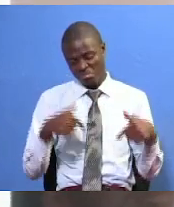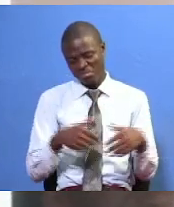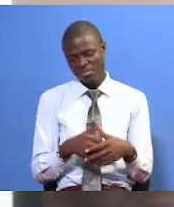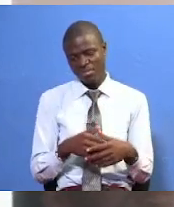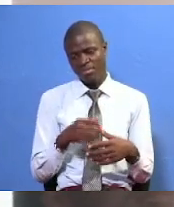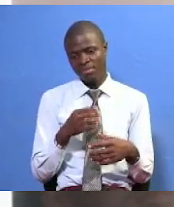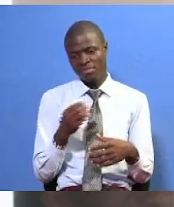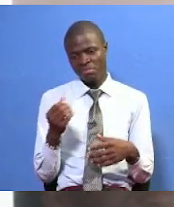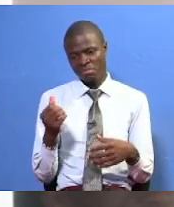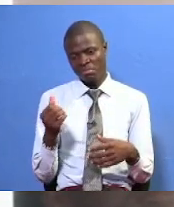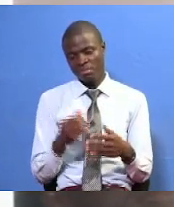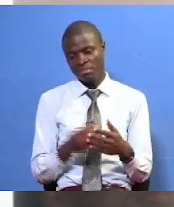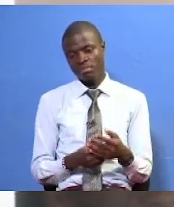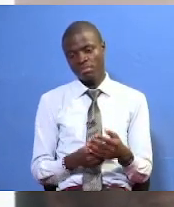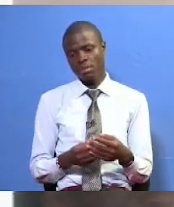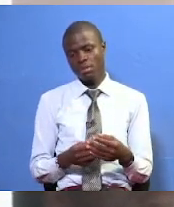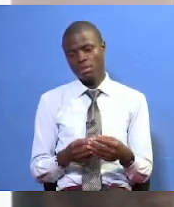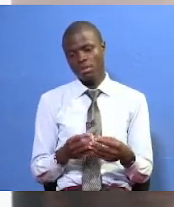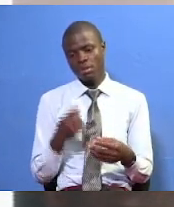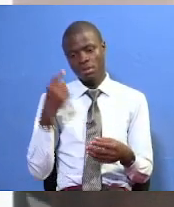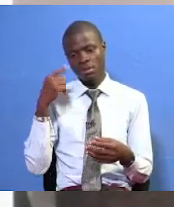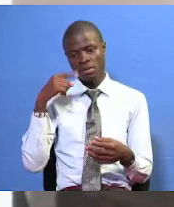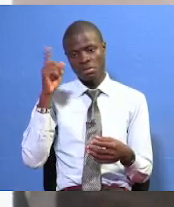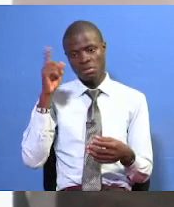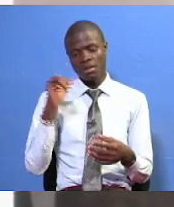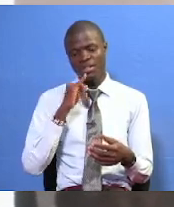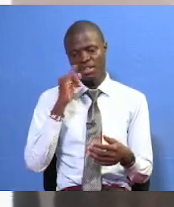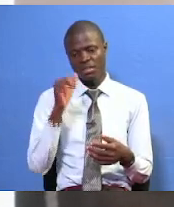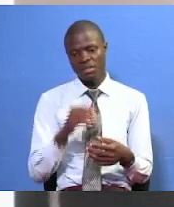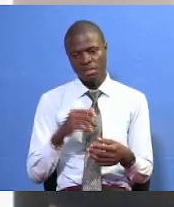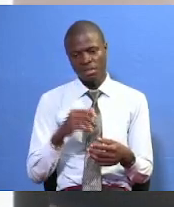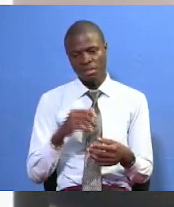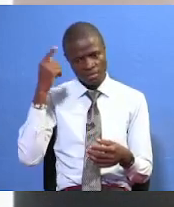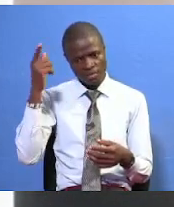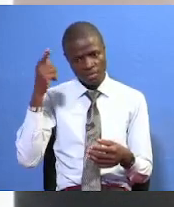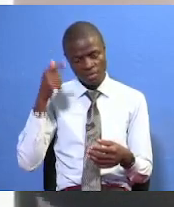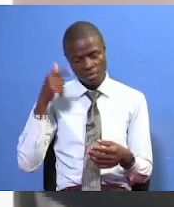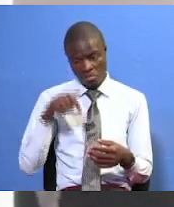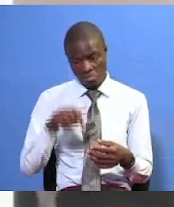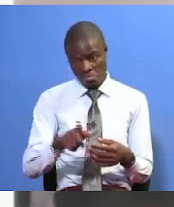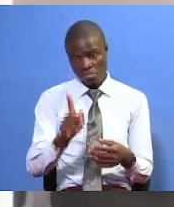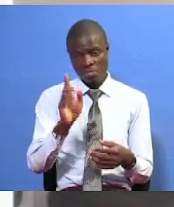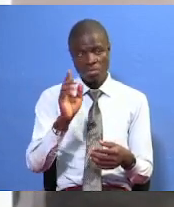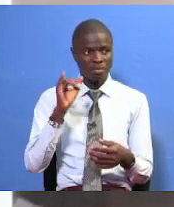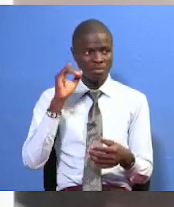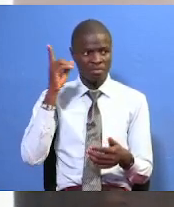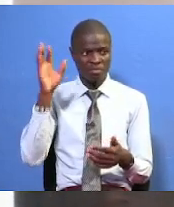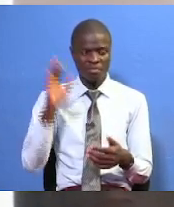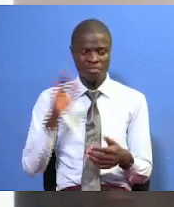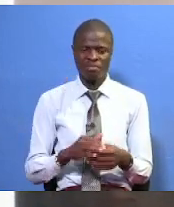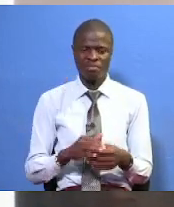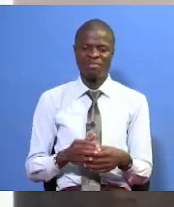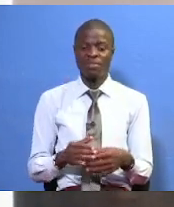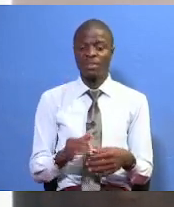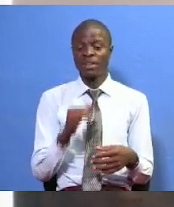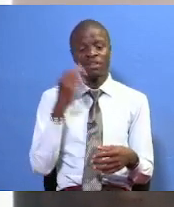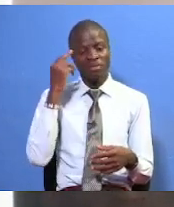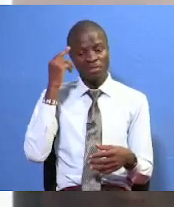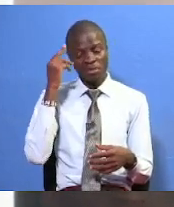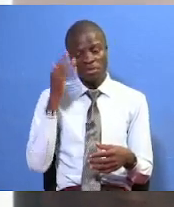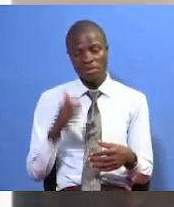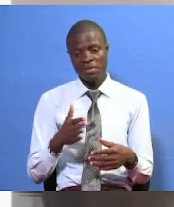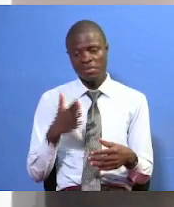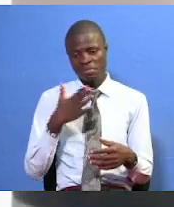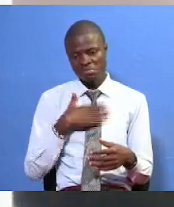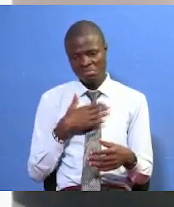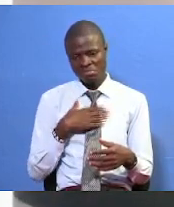answer is follow your dream. I followed mine, which has now thrust upon me a privilege